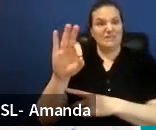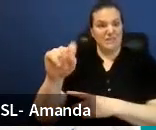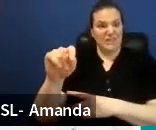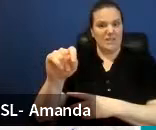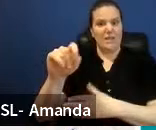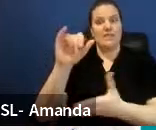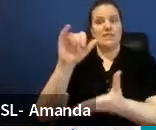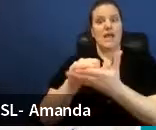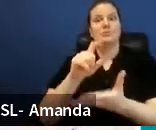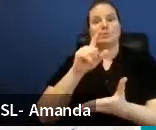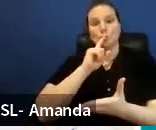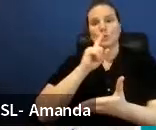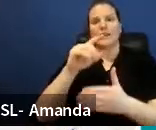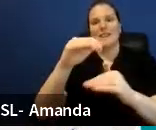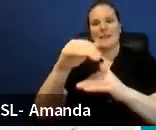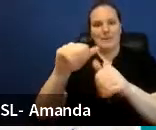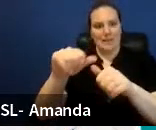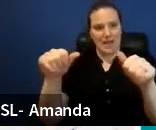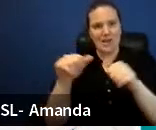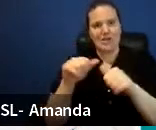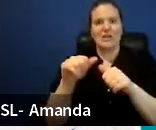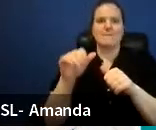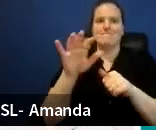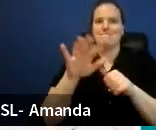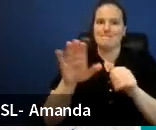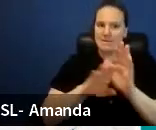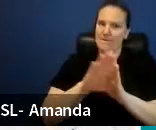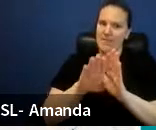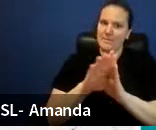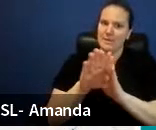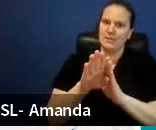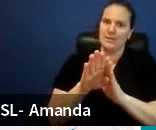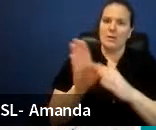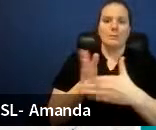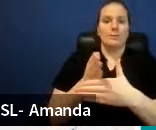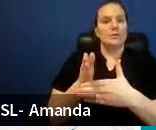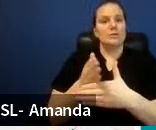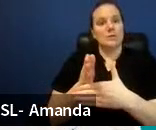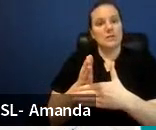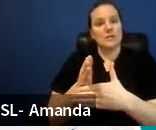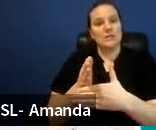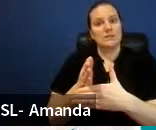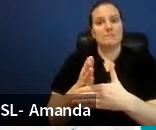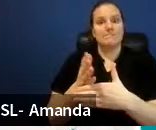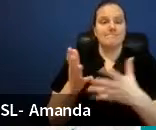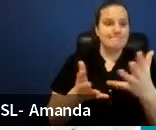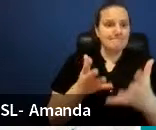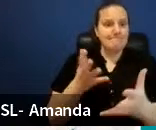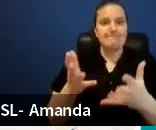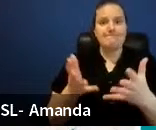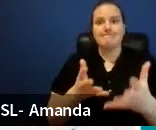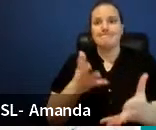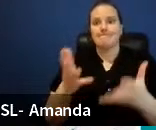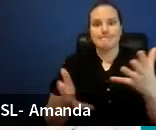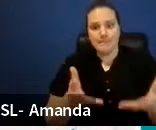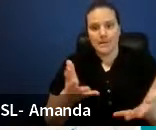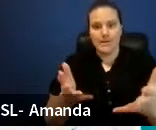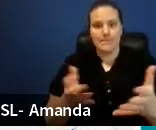is really that limited area of development between the